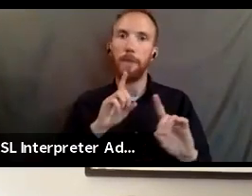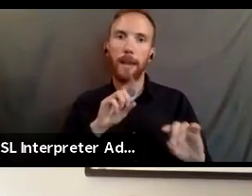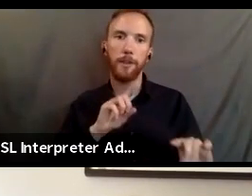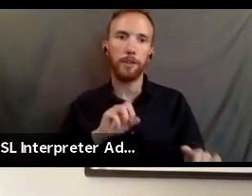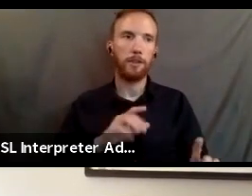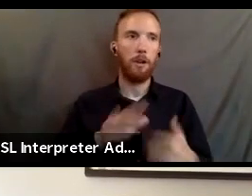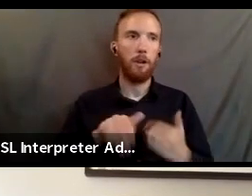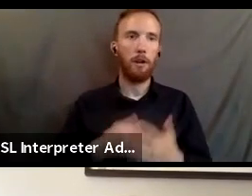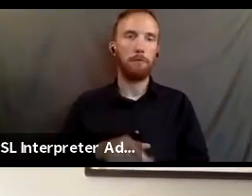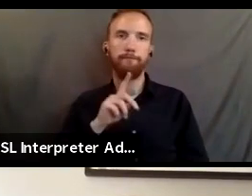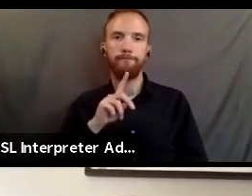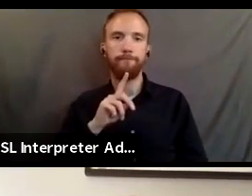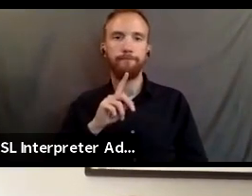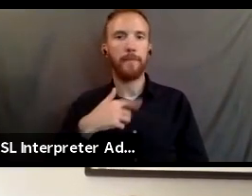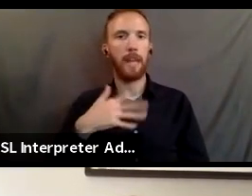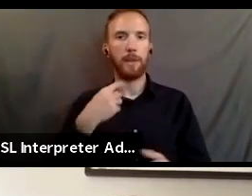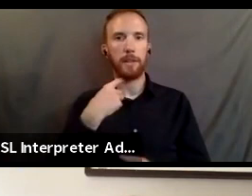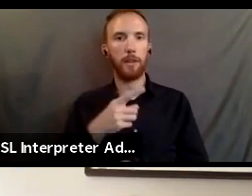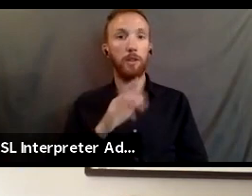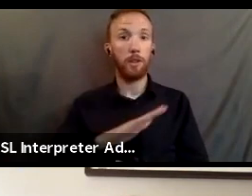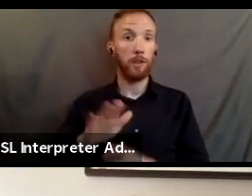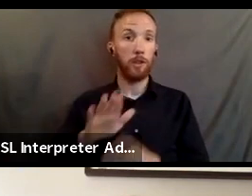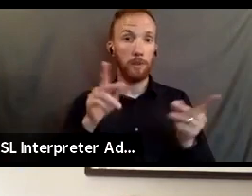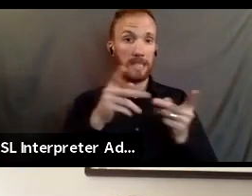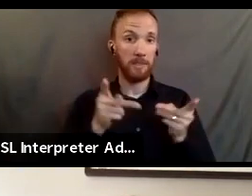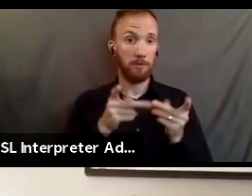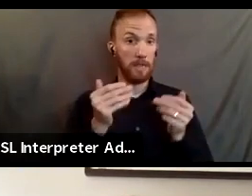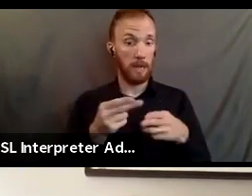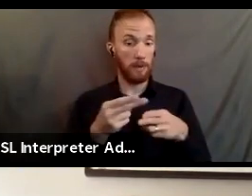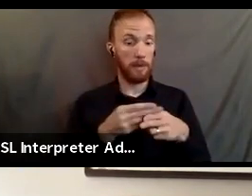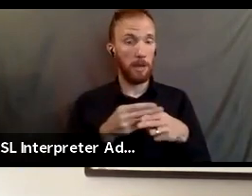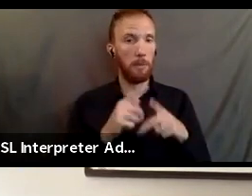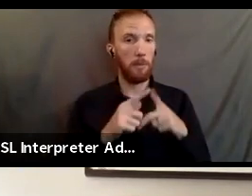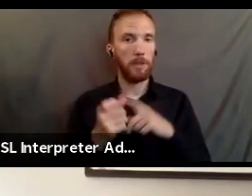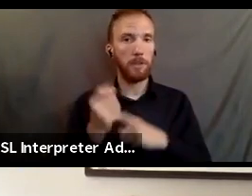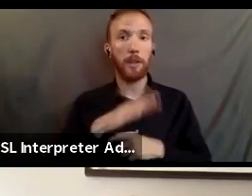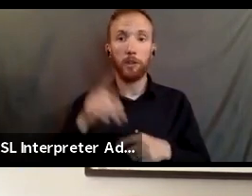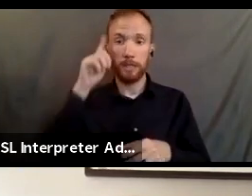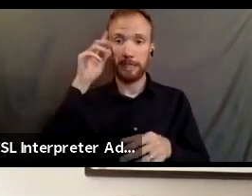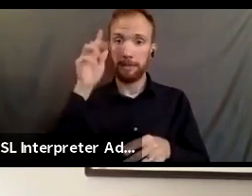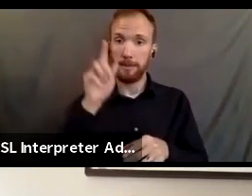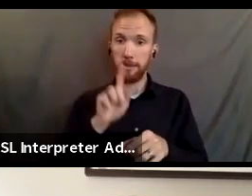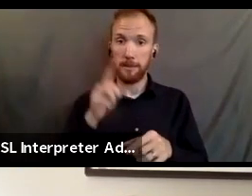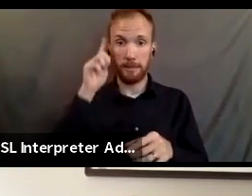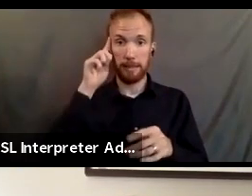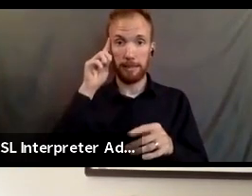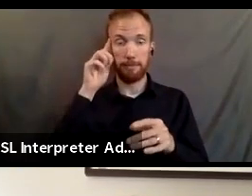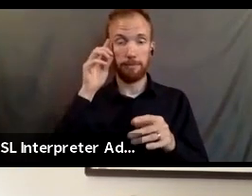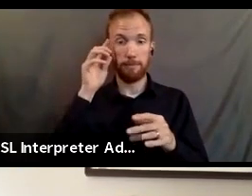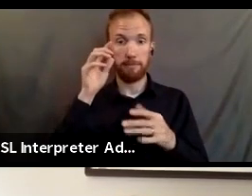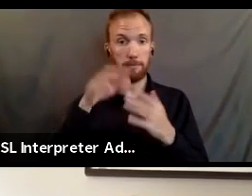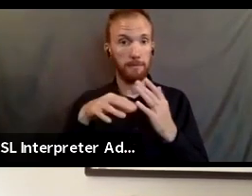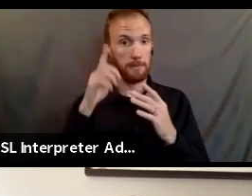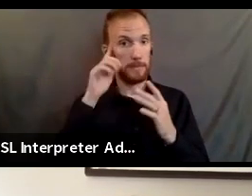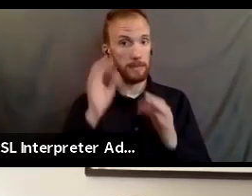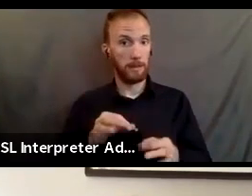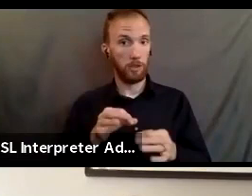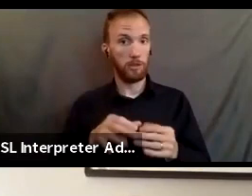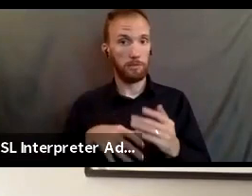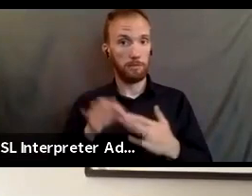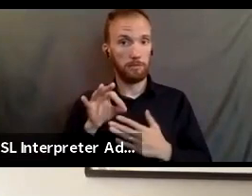that these appointments are temporary but your decisions are permanent and i commend the young people for